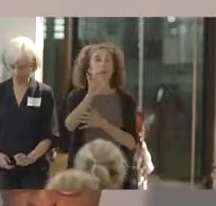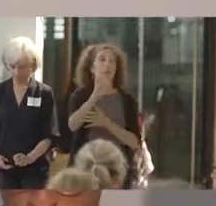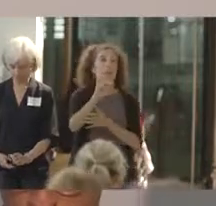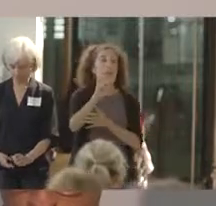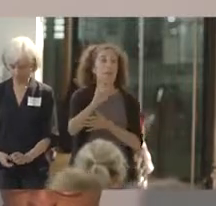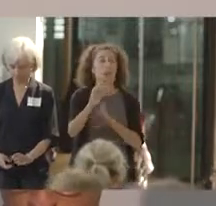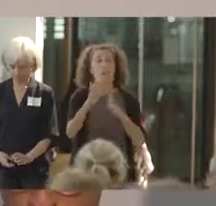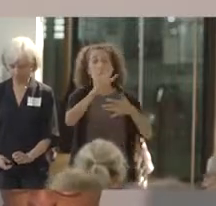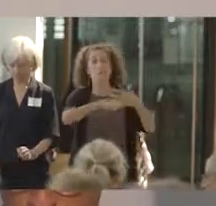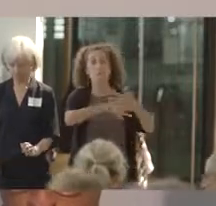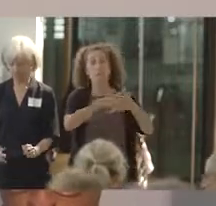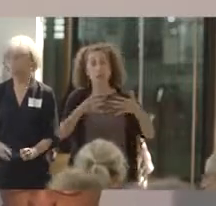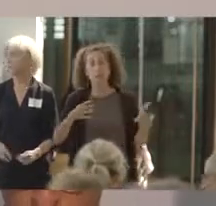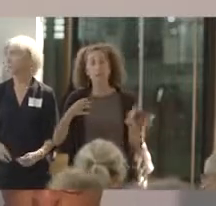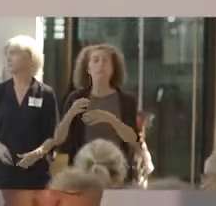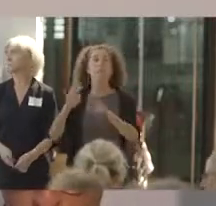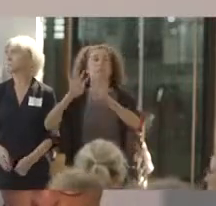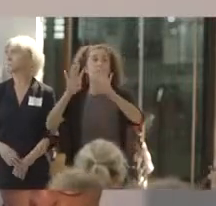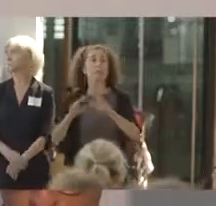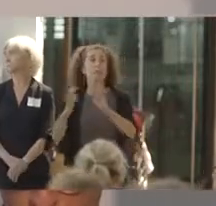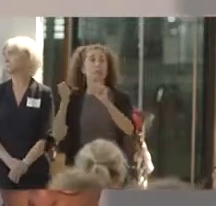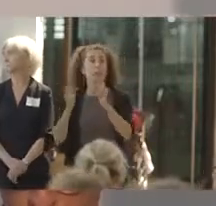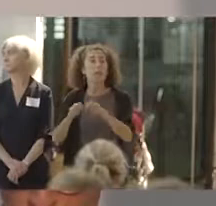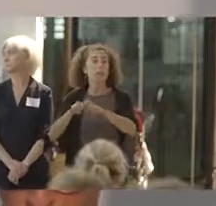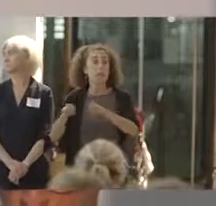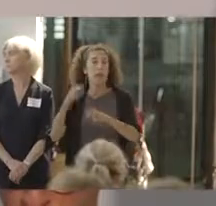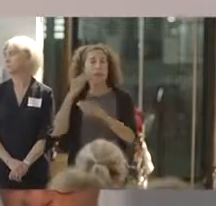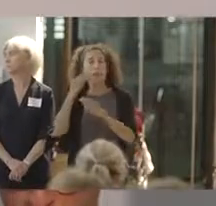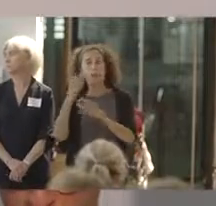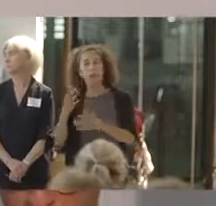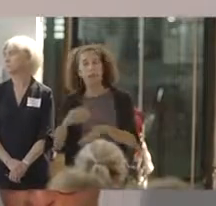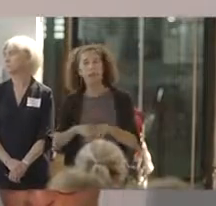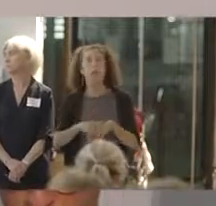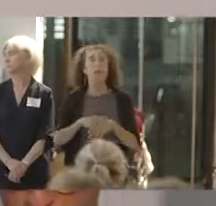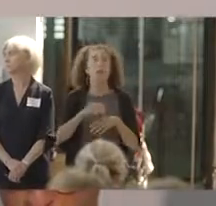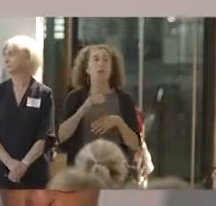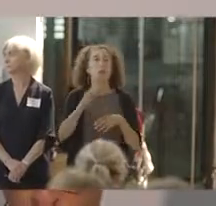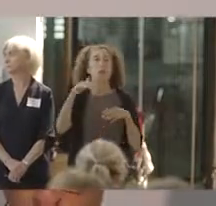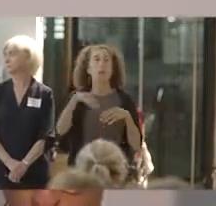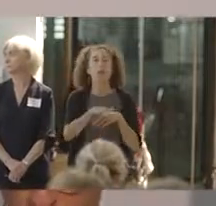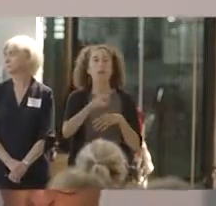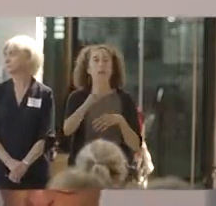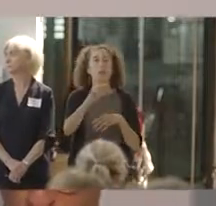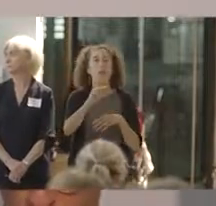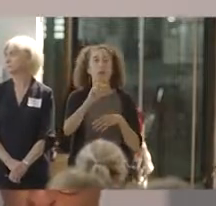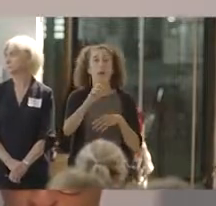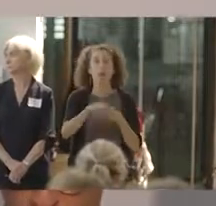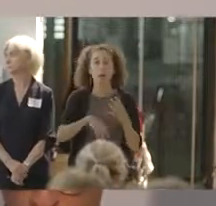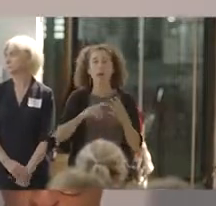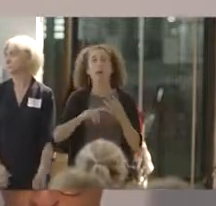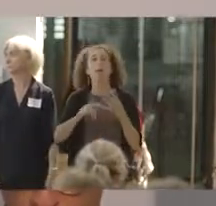MPCC, the interaction with the waves on the structures, we call that wave run-up, and then the fourth is any kind of allowance